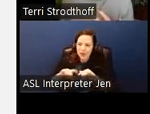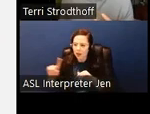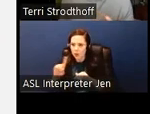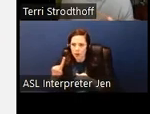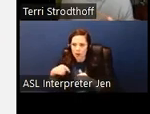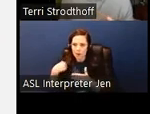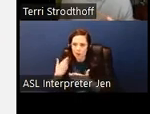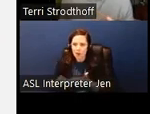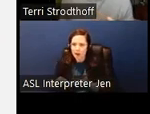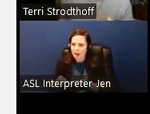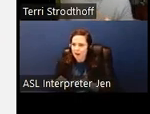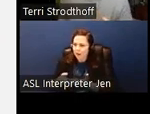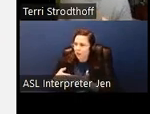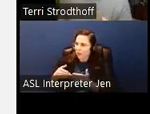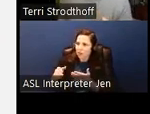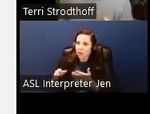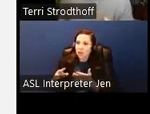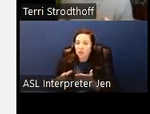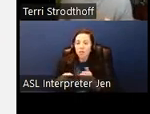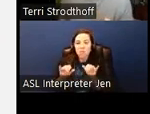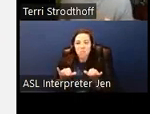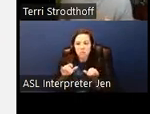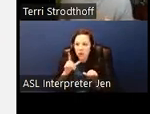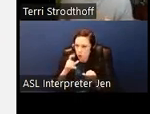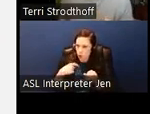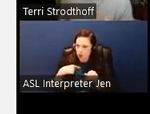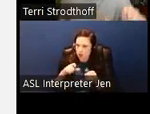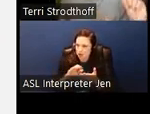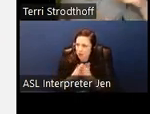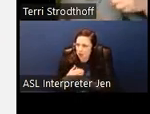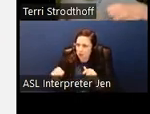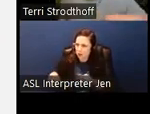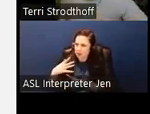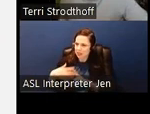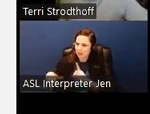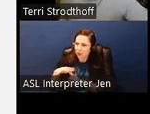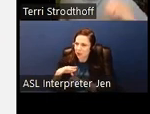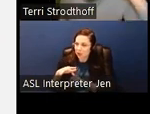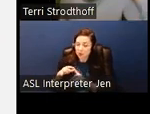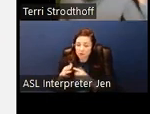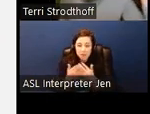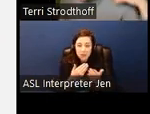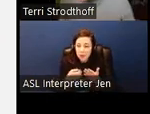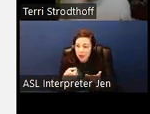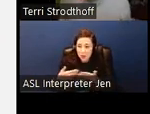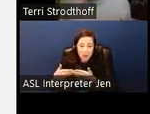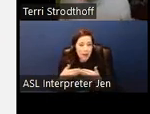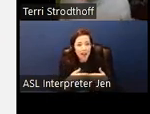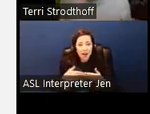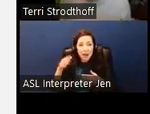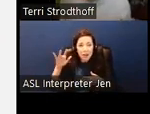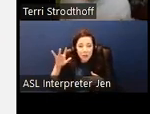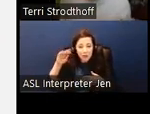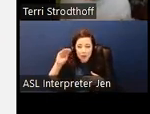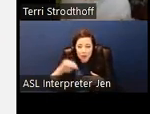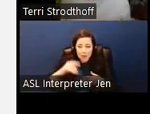this visually is what it means, like, who do I need to be in this environment? Even as a little baby with 25% of our